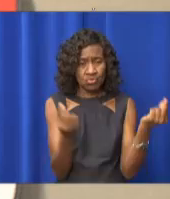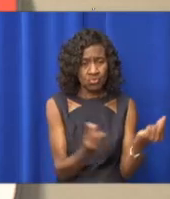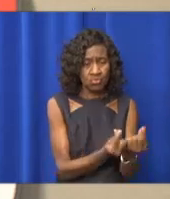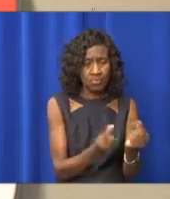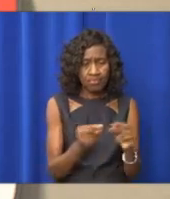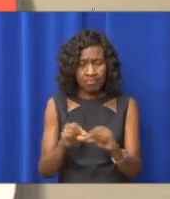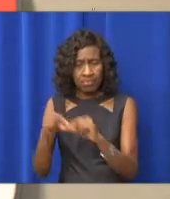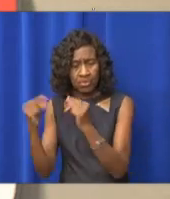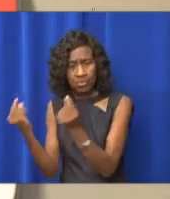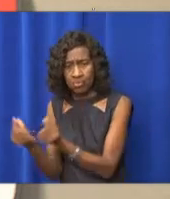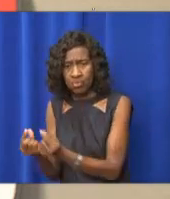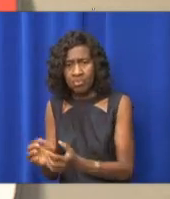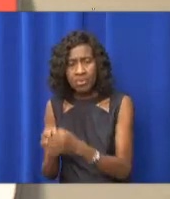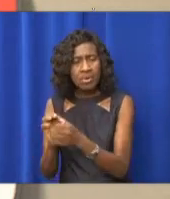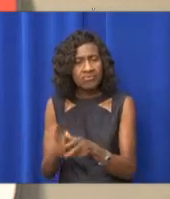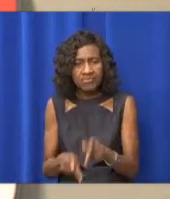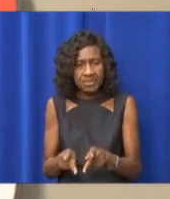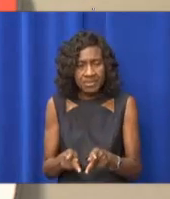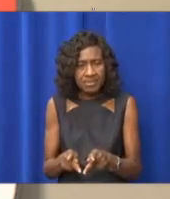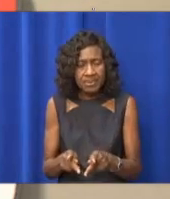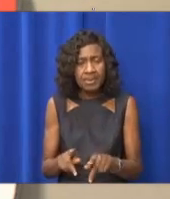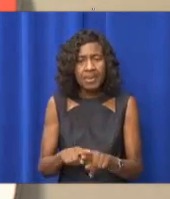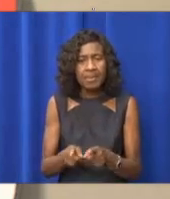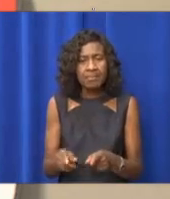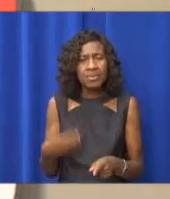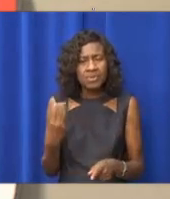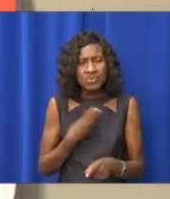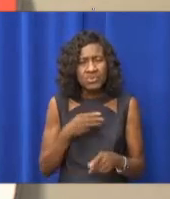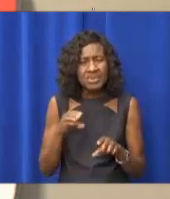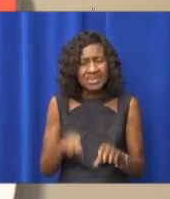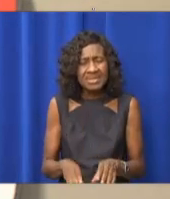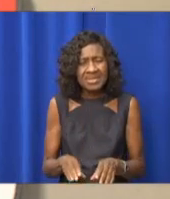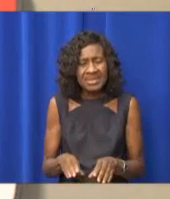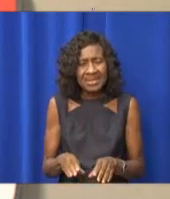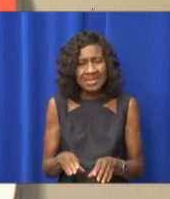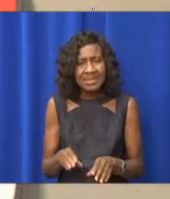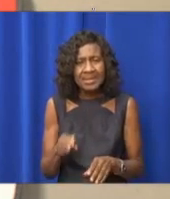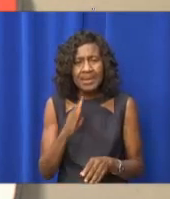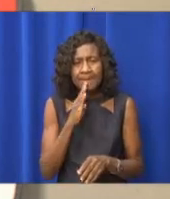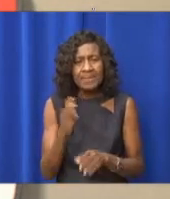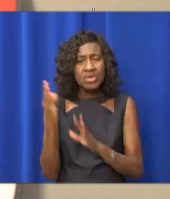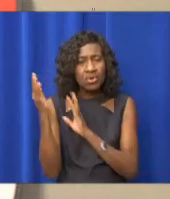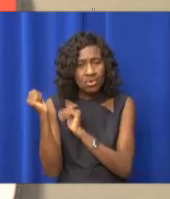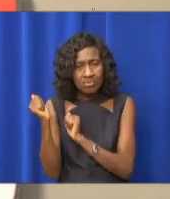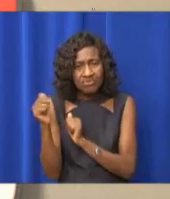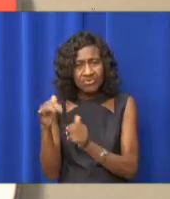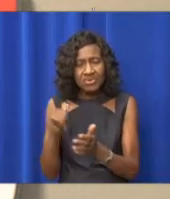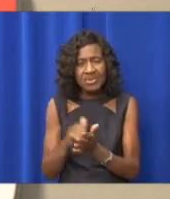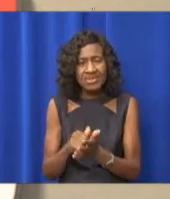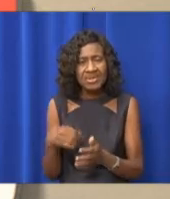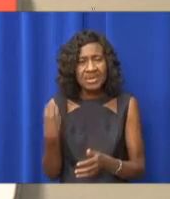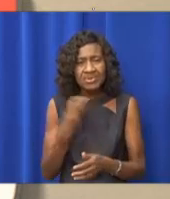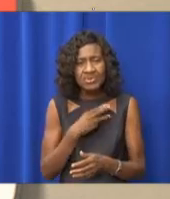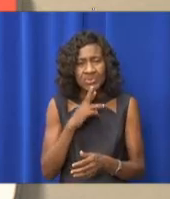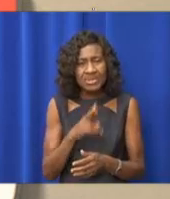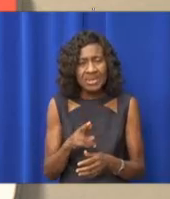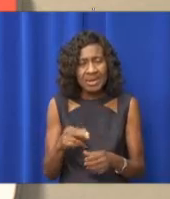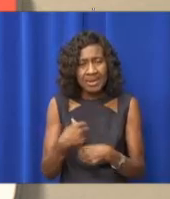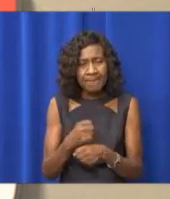risk for us. But I think we can be confident and we can be optimistic and we can be hopeful that we are making extremely